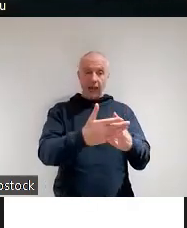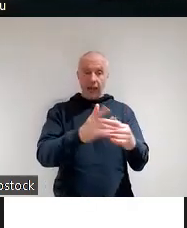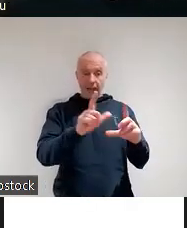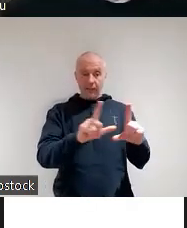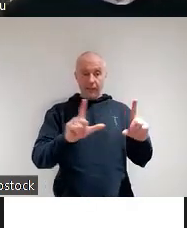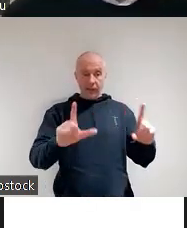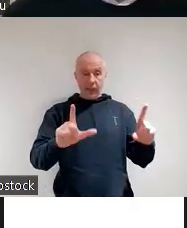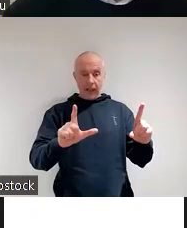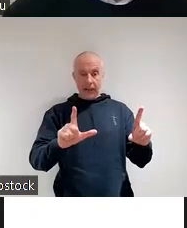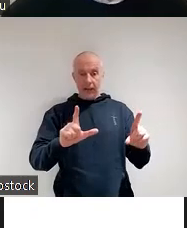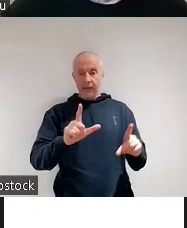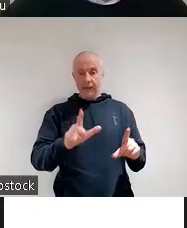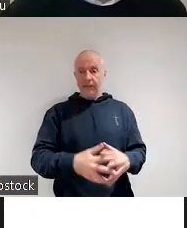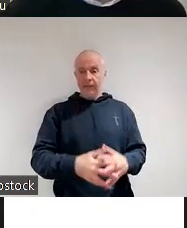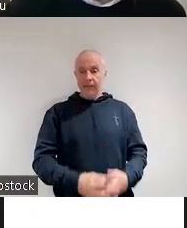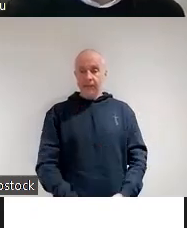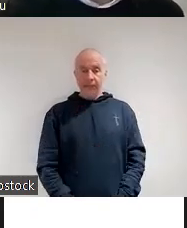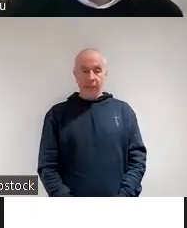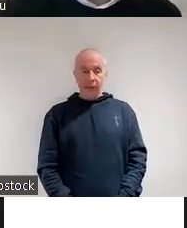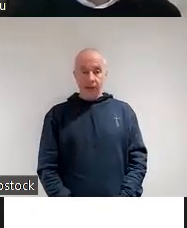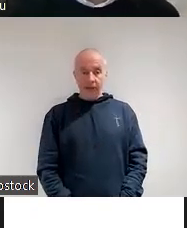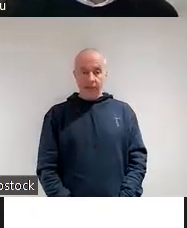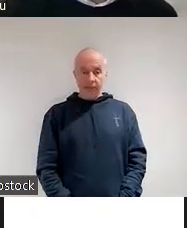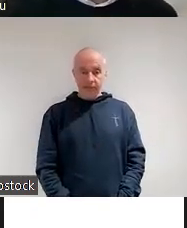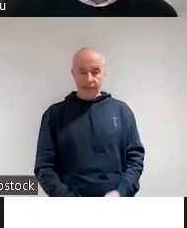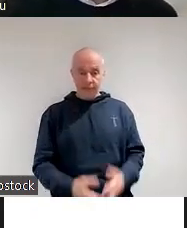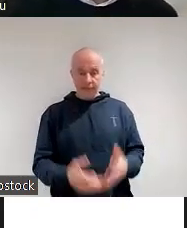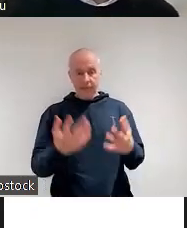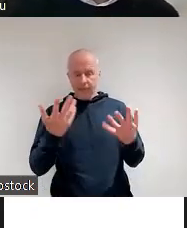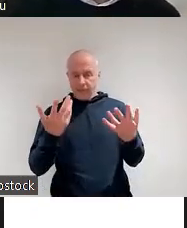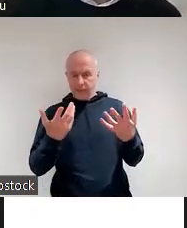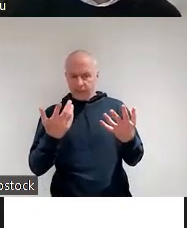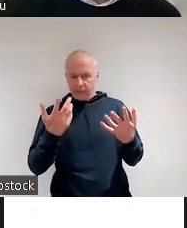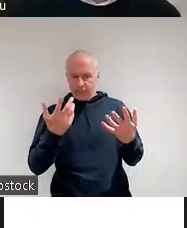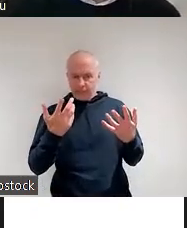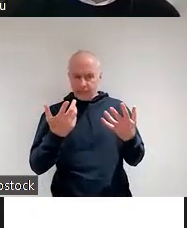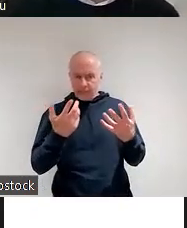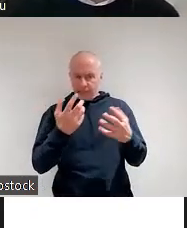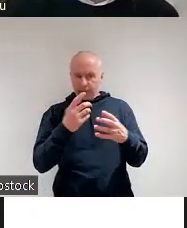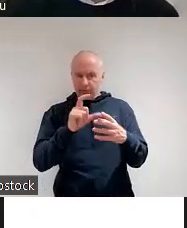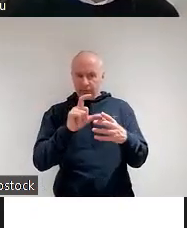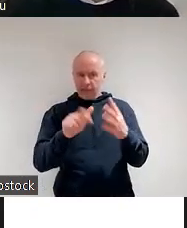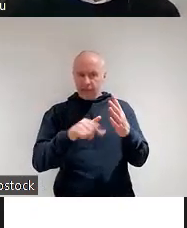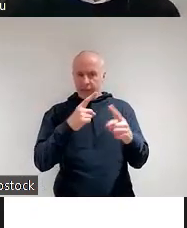just now, which could give you some interesting idea about how ChargePoint is doing the validation on their